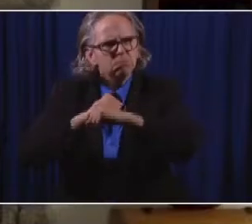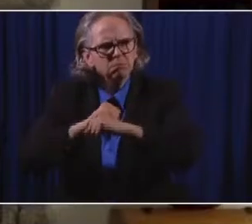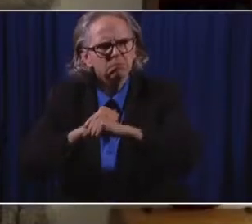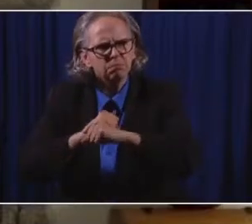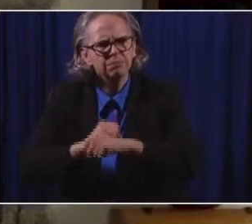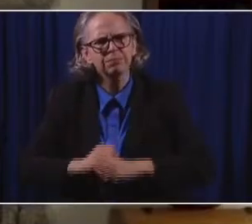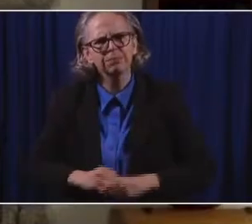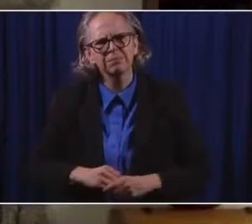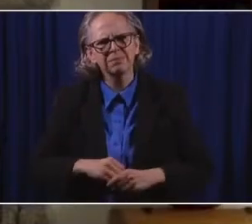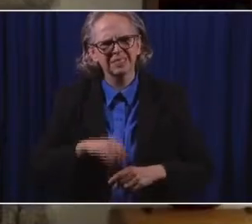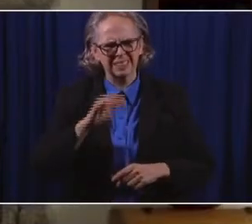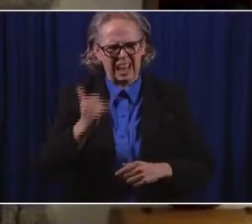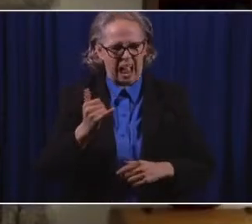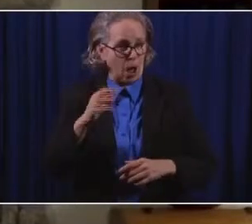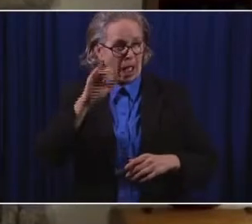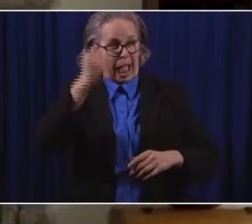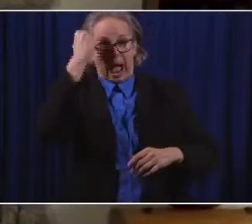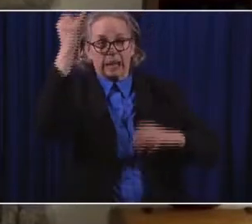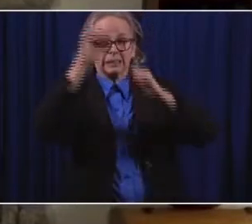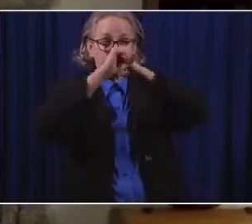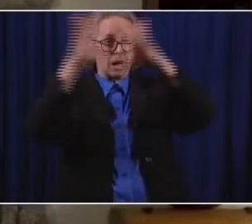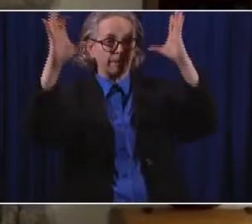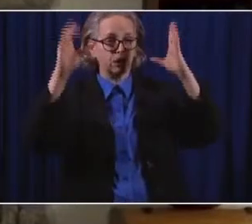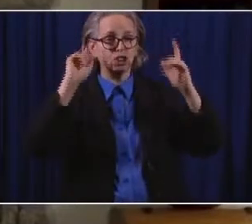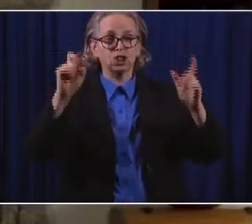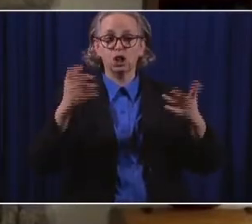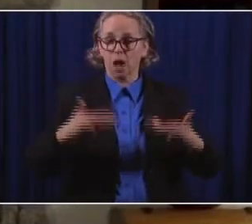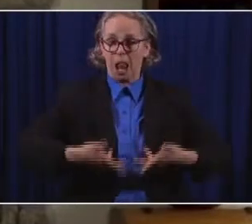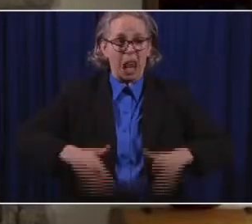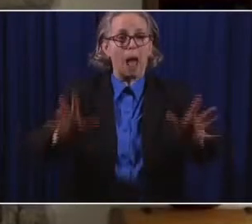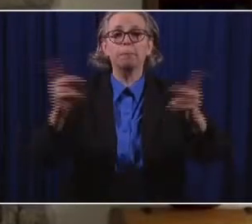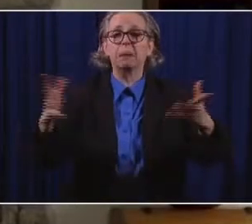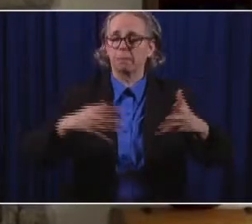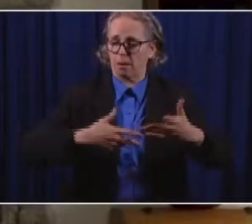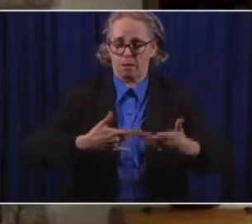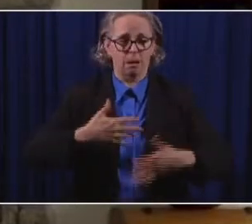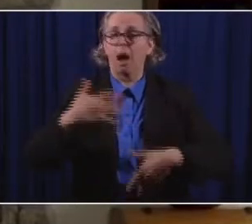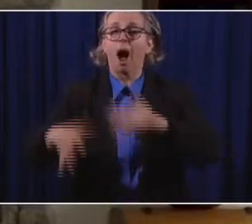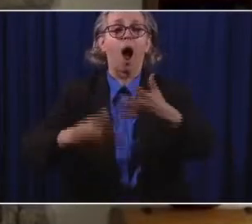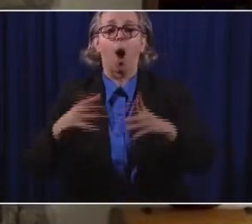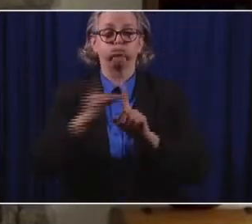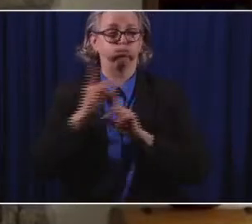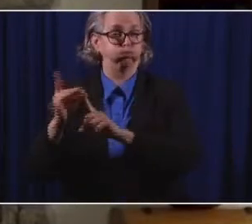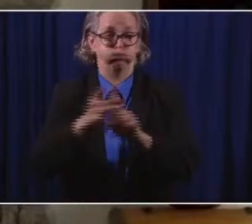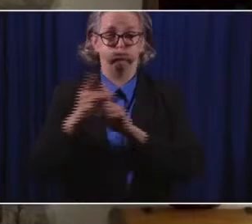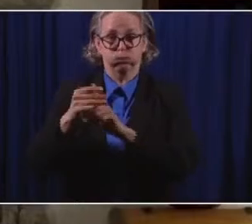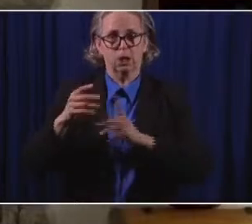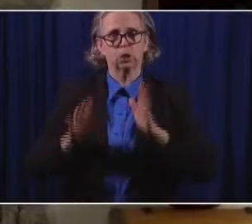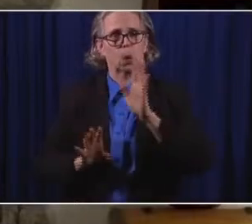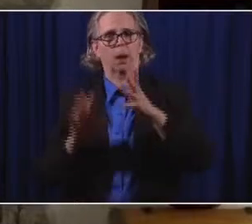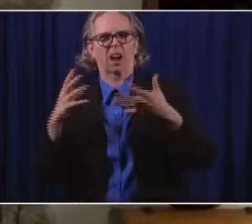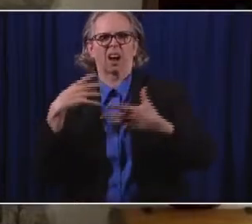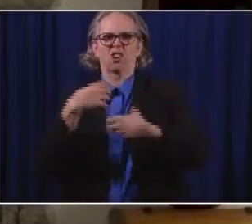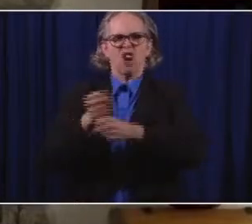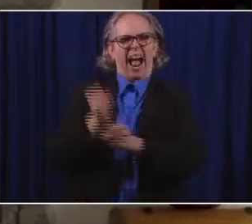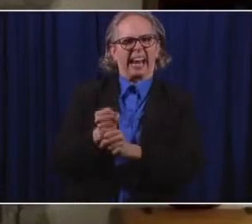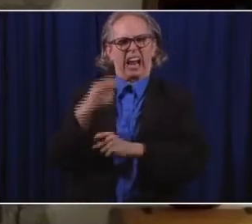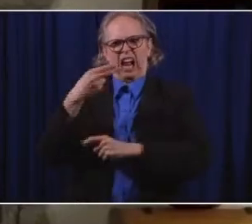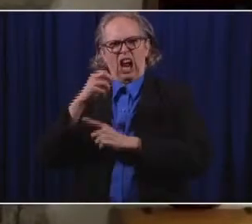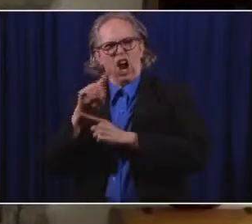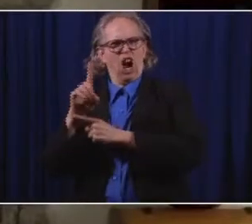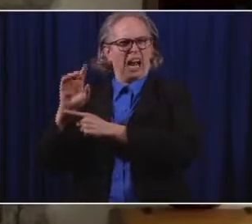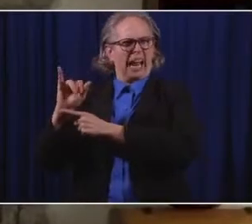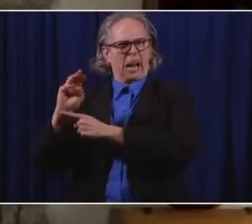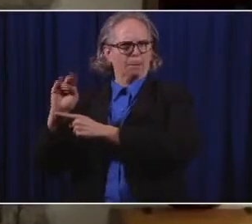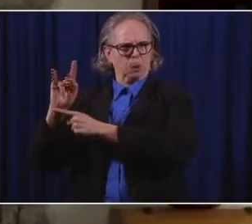it, it's been a discredited theory in regard to the coronavirus because no one thinks we can get it in a reasonable period of